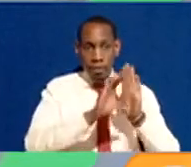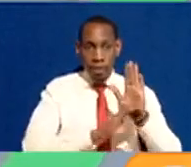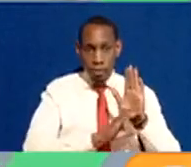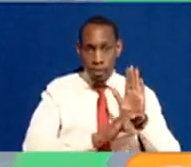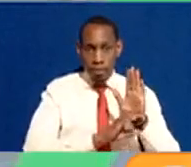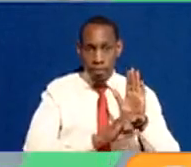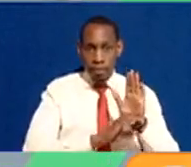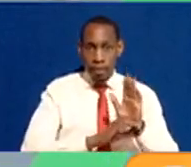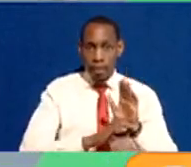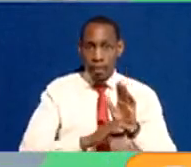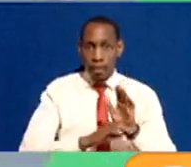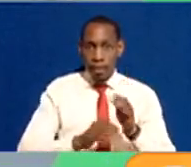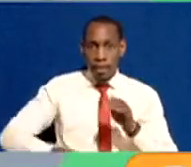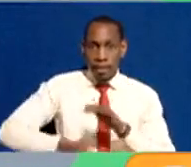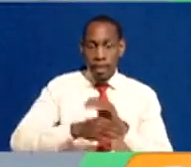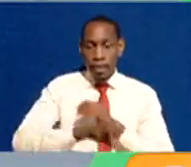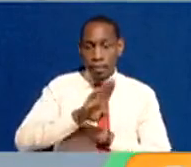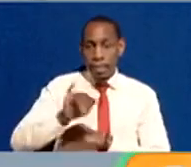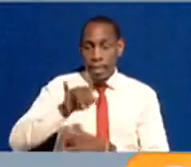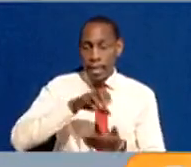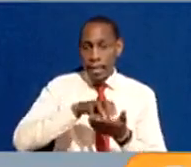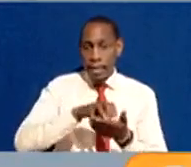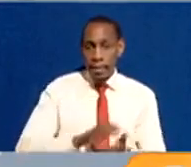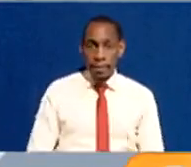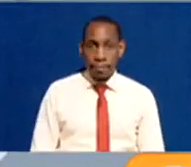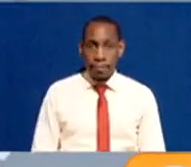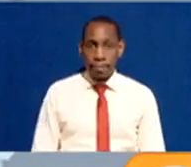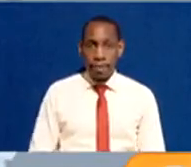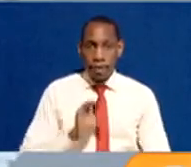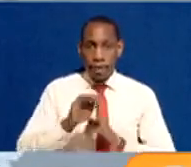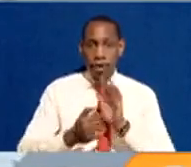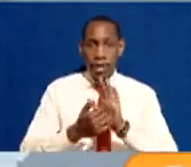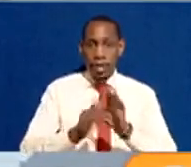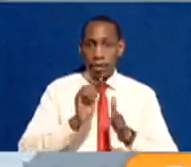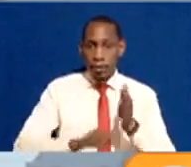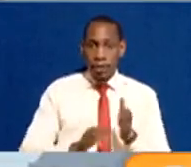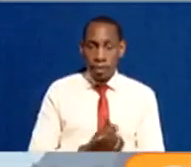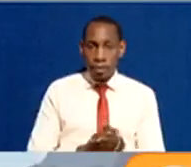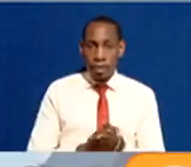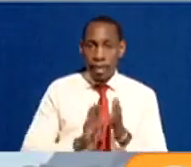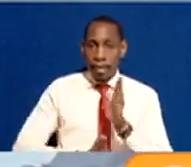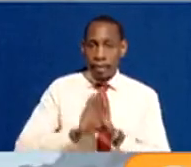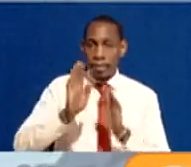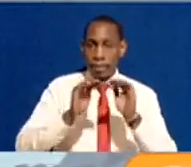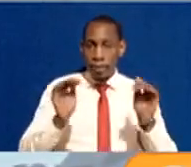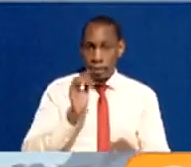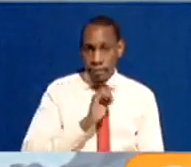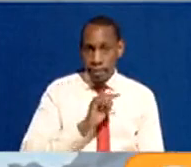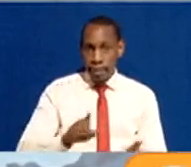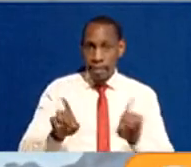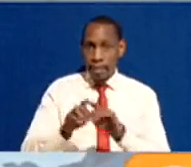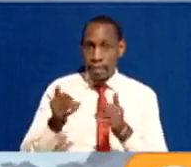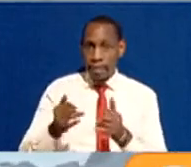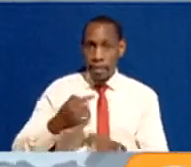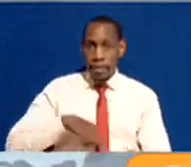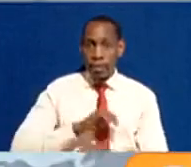Constitution when it threw out the BBI case. All this points to a well-matured democracy in which